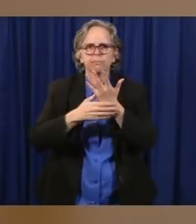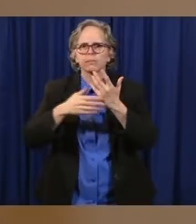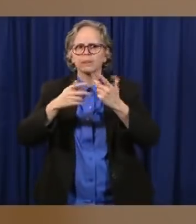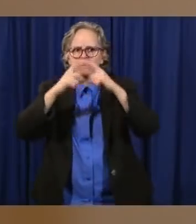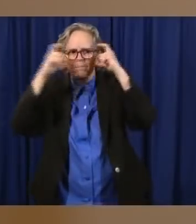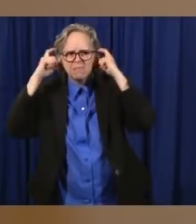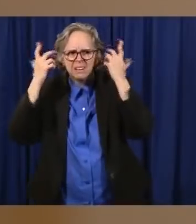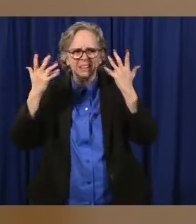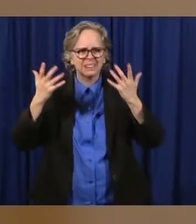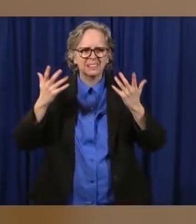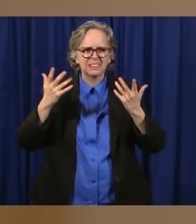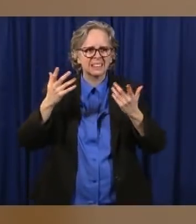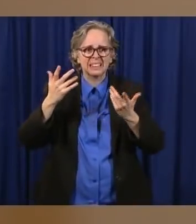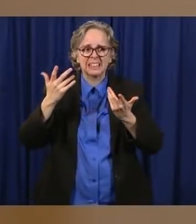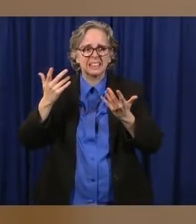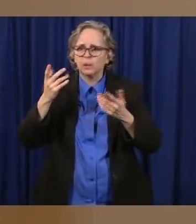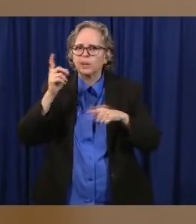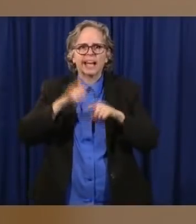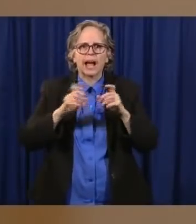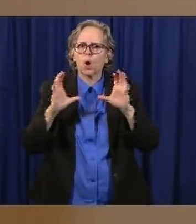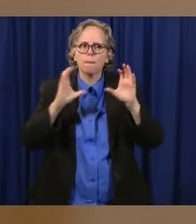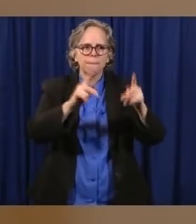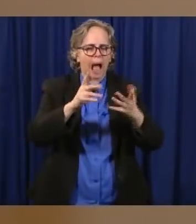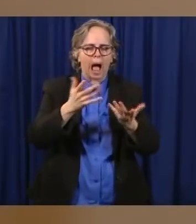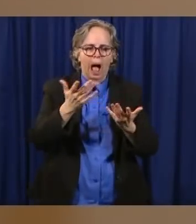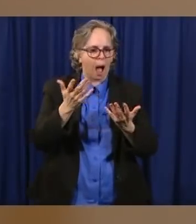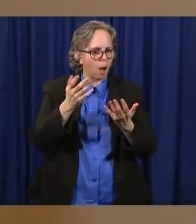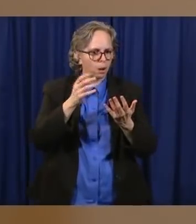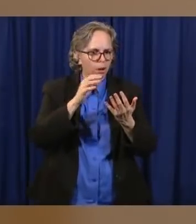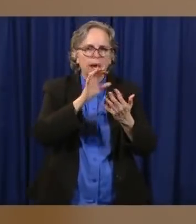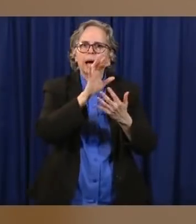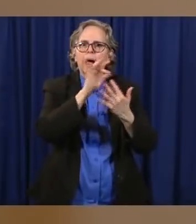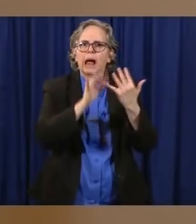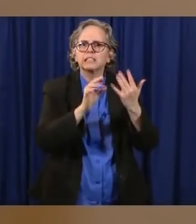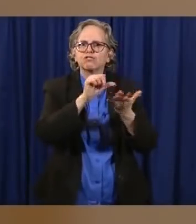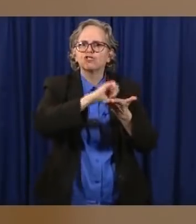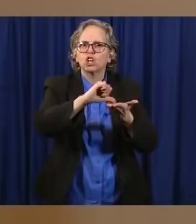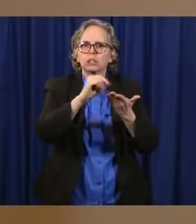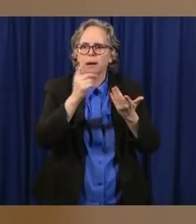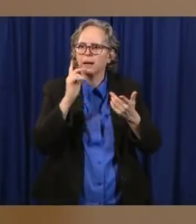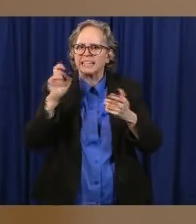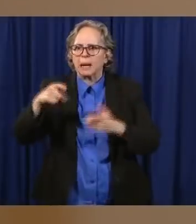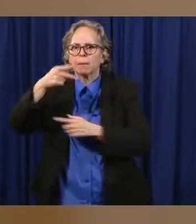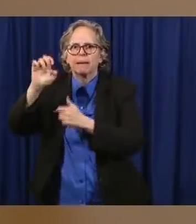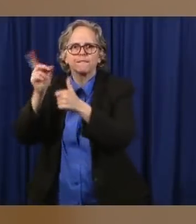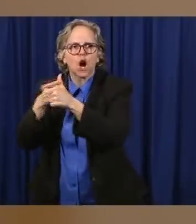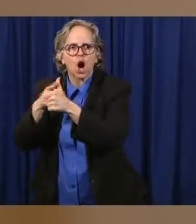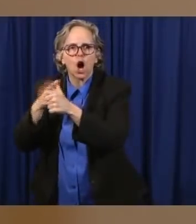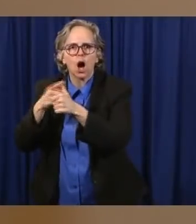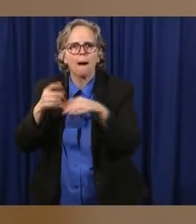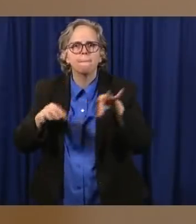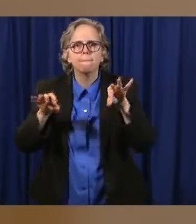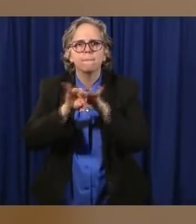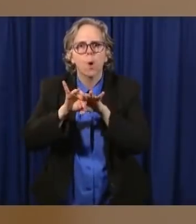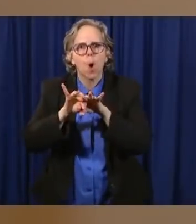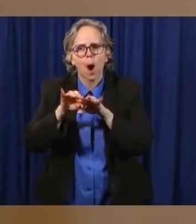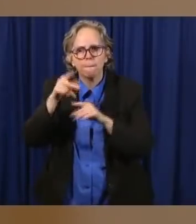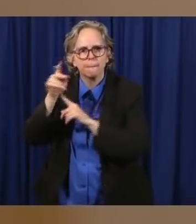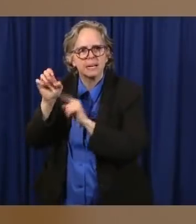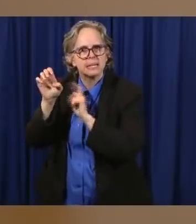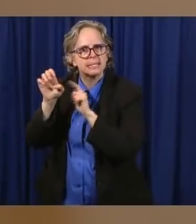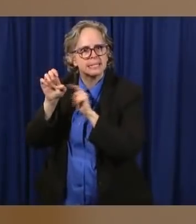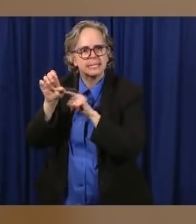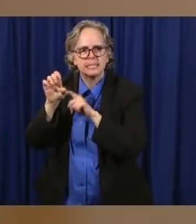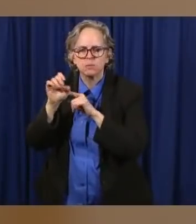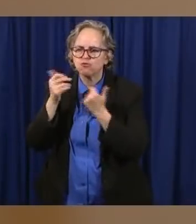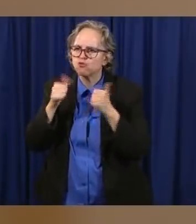very, very frustrating, I know, for everyone. And the testing similarly, we are doing everything we